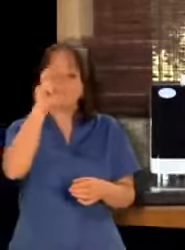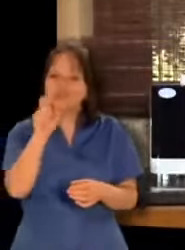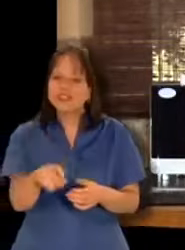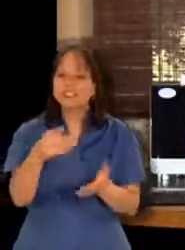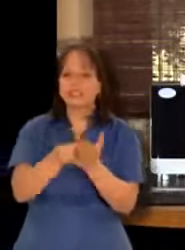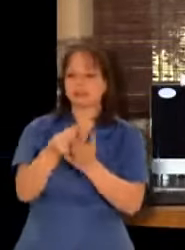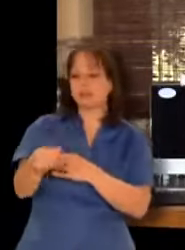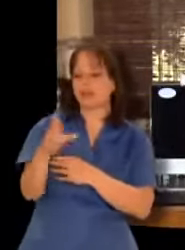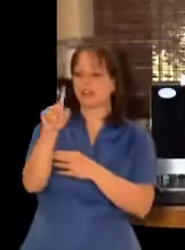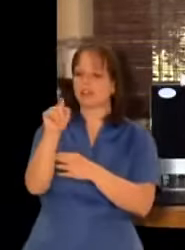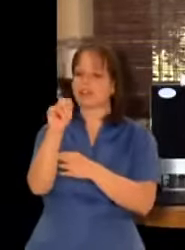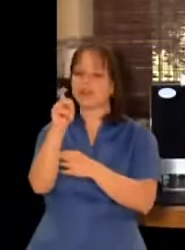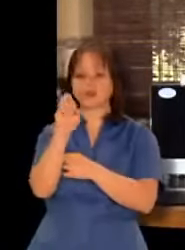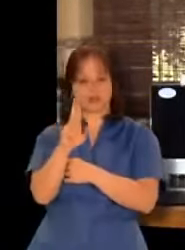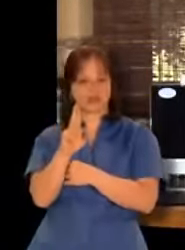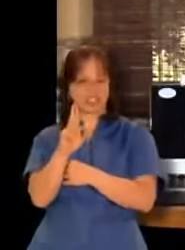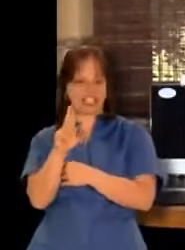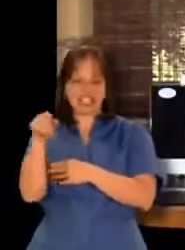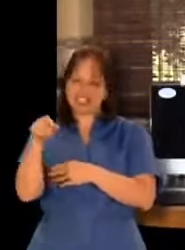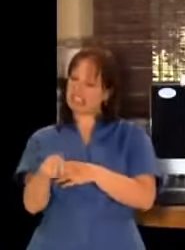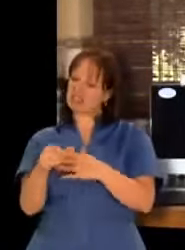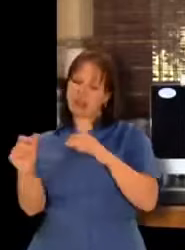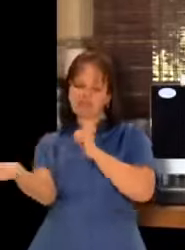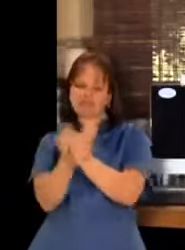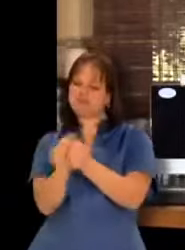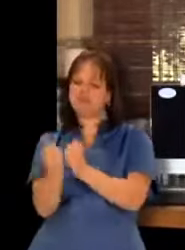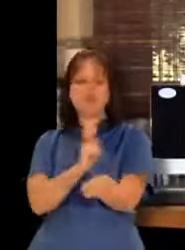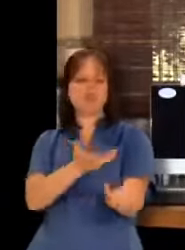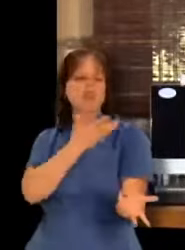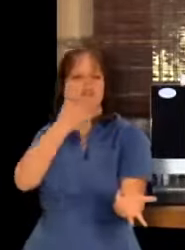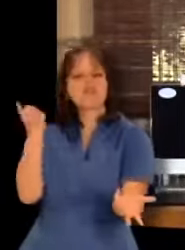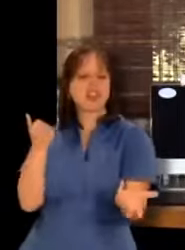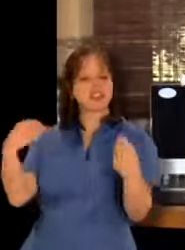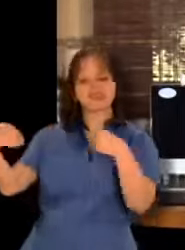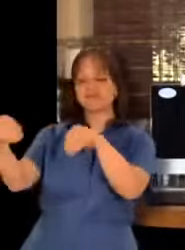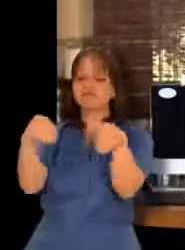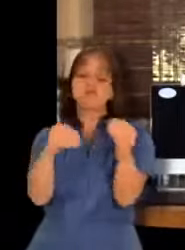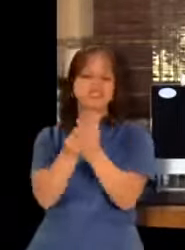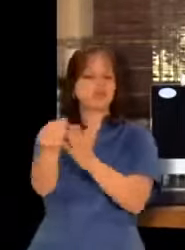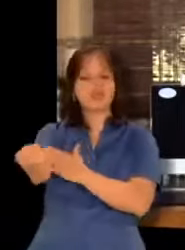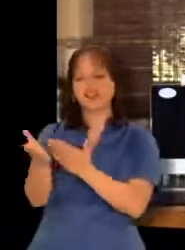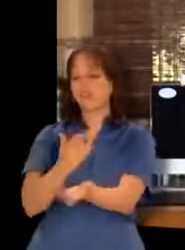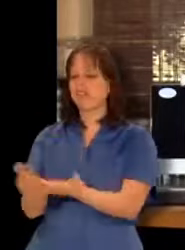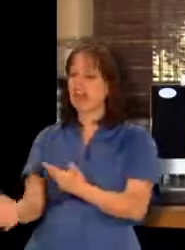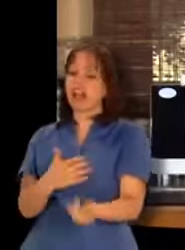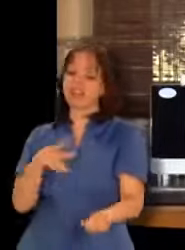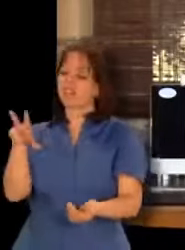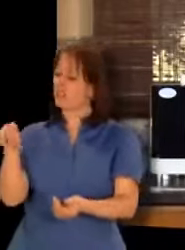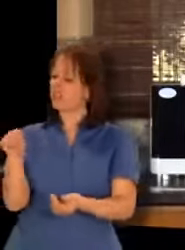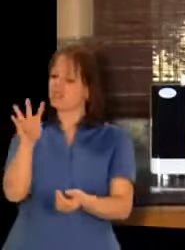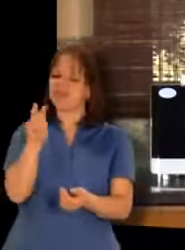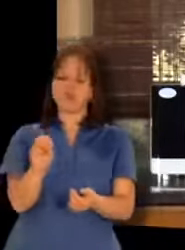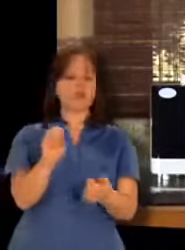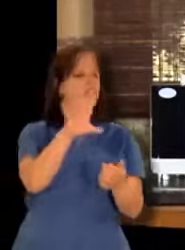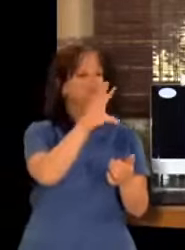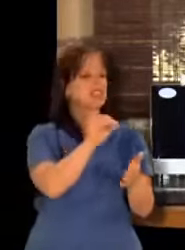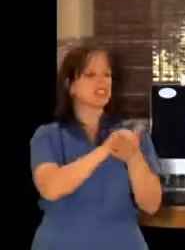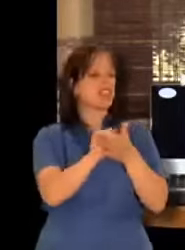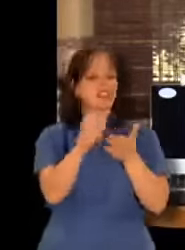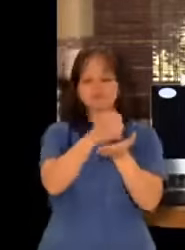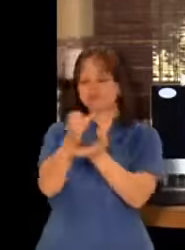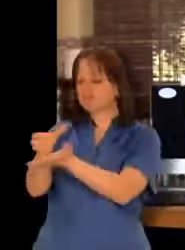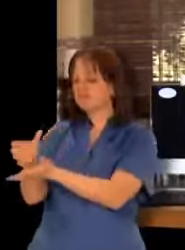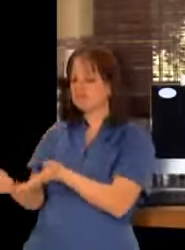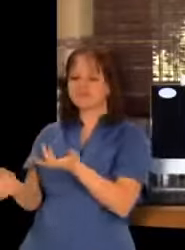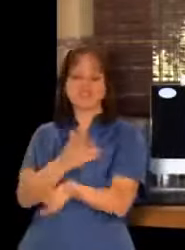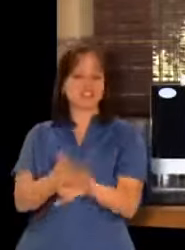again, because this water will rival your best toners that you buy in your department stores, $20, $30, $40 a bottle, $50 a bottle,